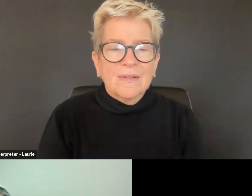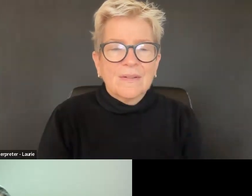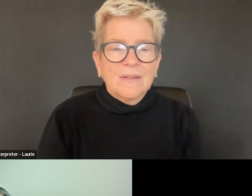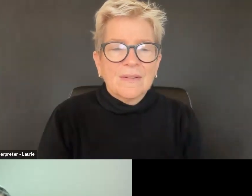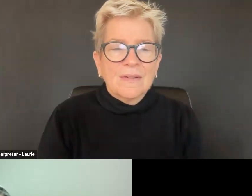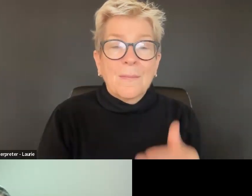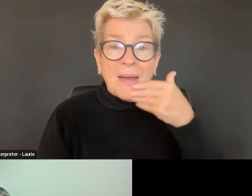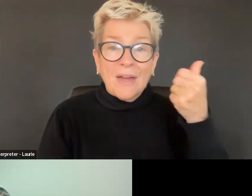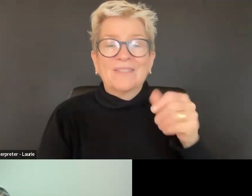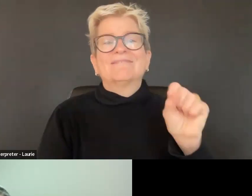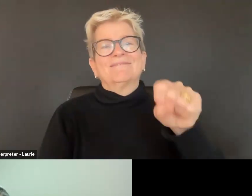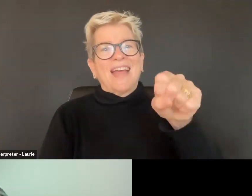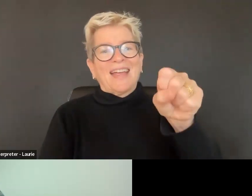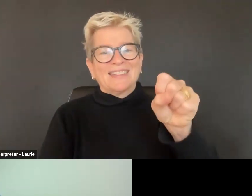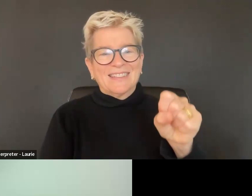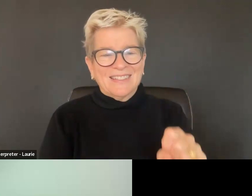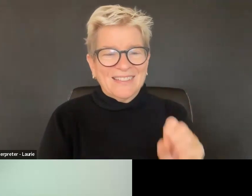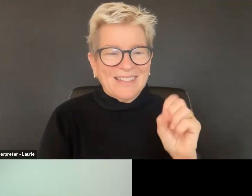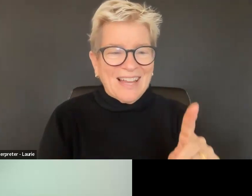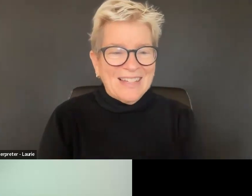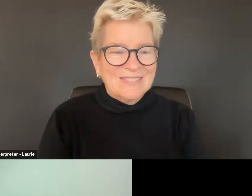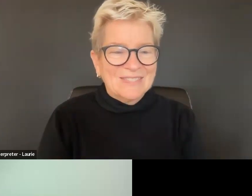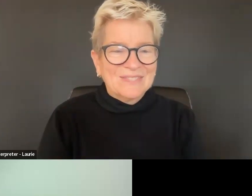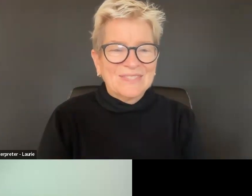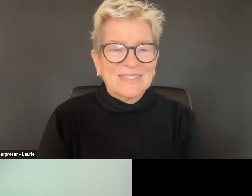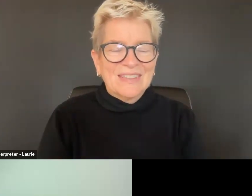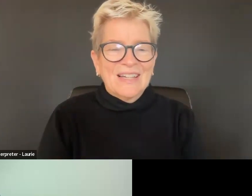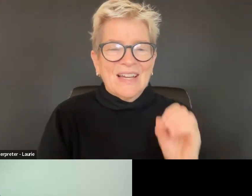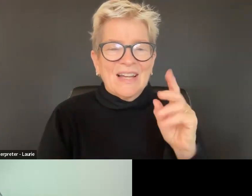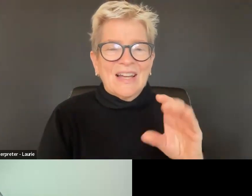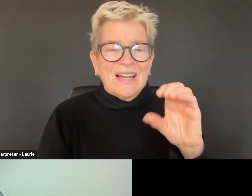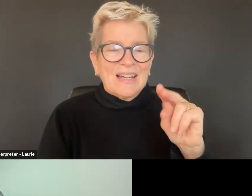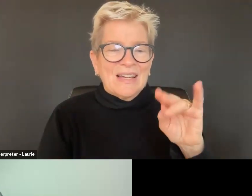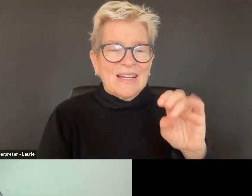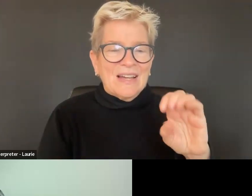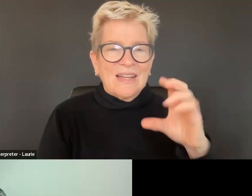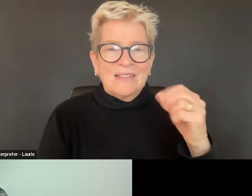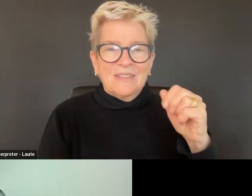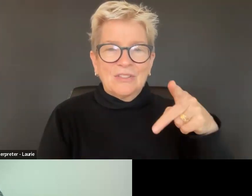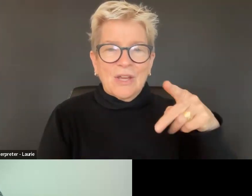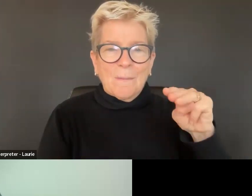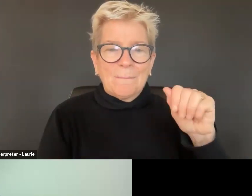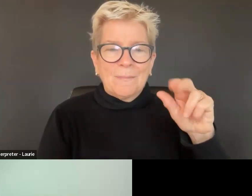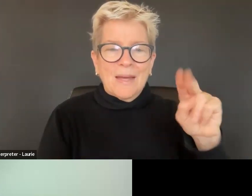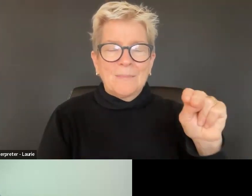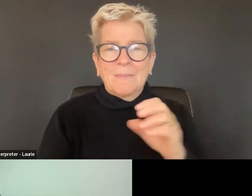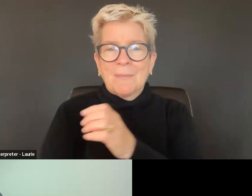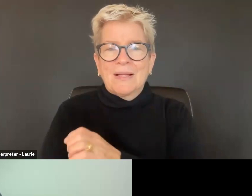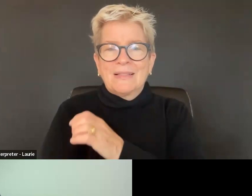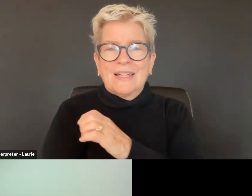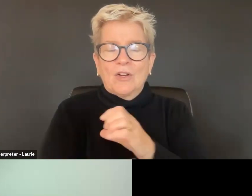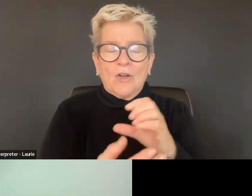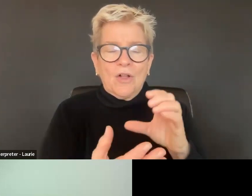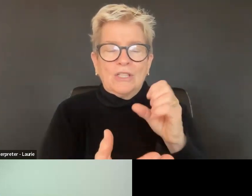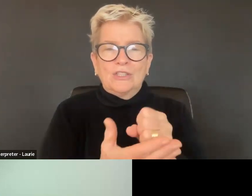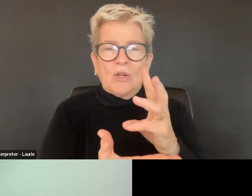Is this better? Yes, that's perfect. Thank you. Okay, so my name's Connie Chapman. I'm a licensed clinical social worker and certified case